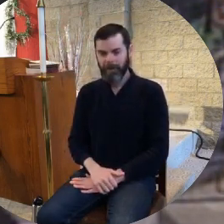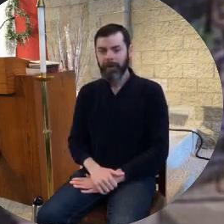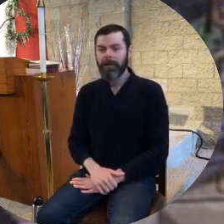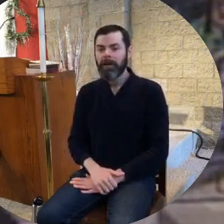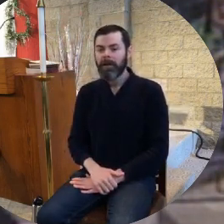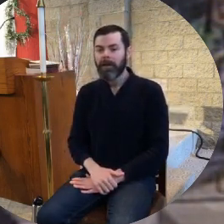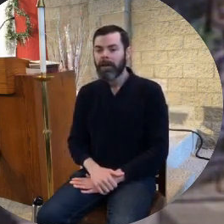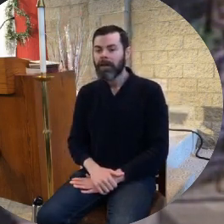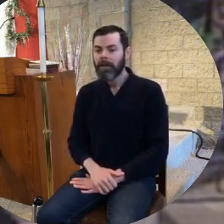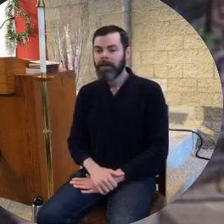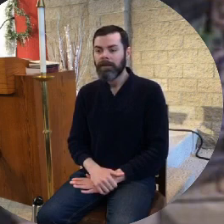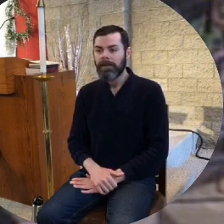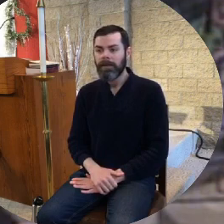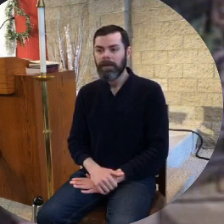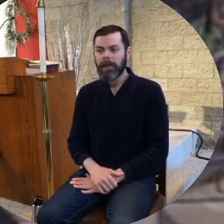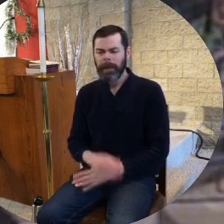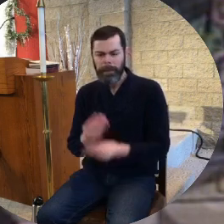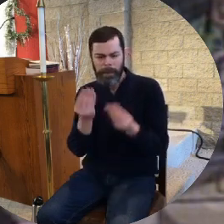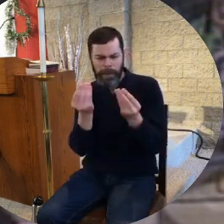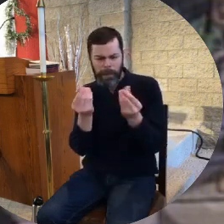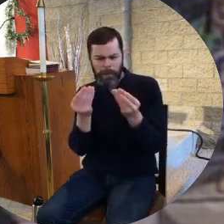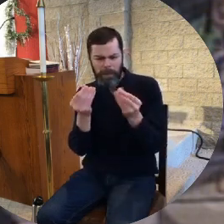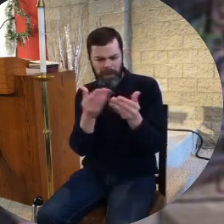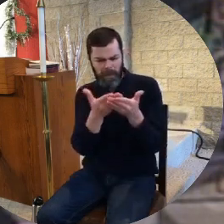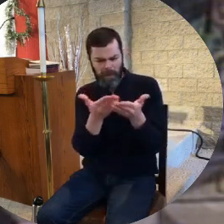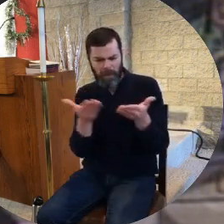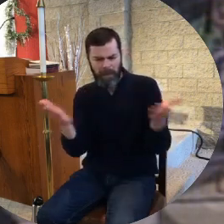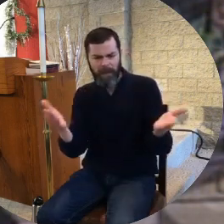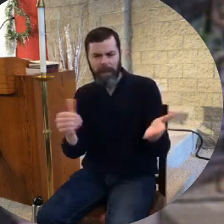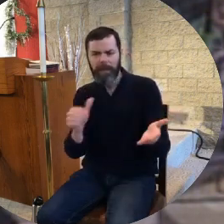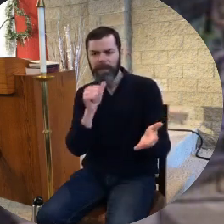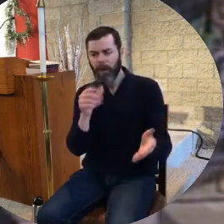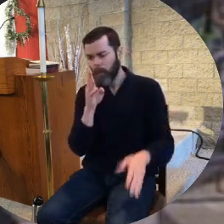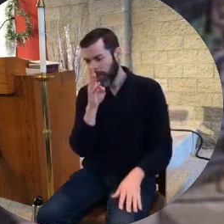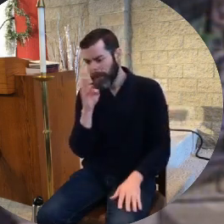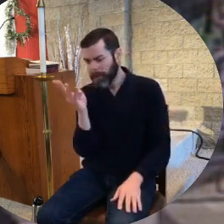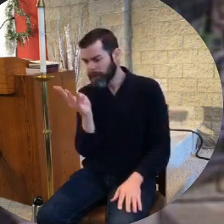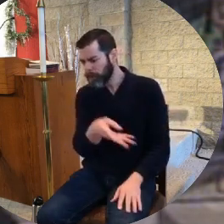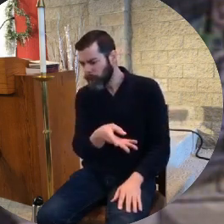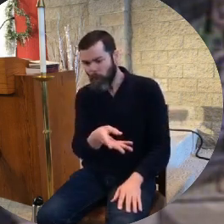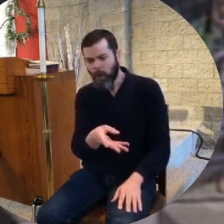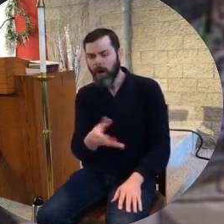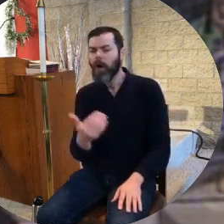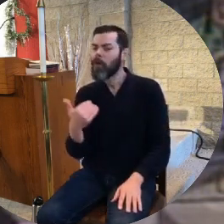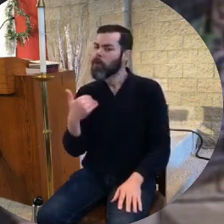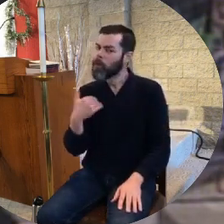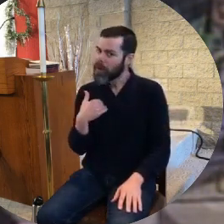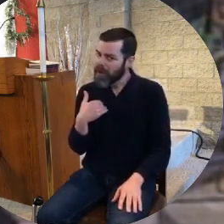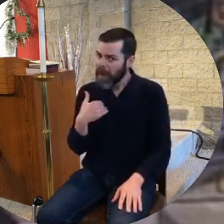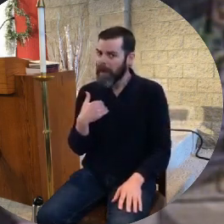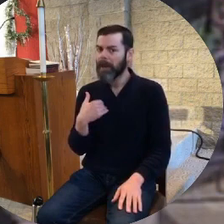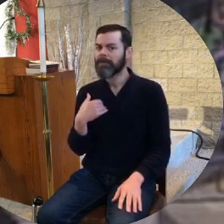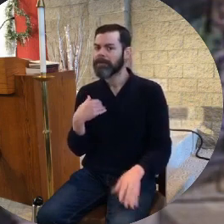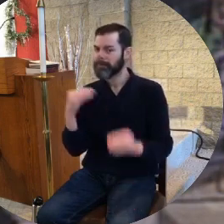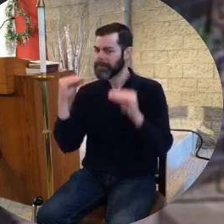material things. Thank God we have a teaching that helps us to pay our rent,